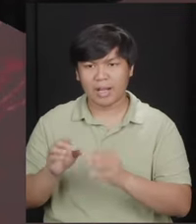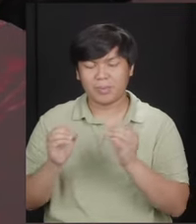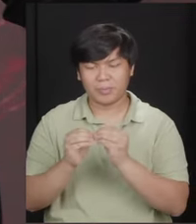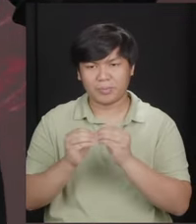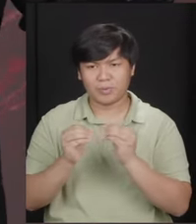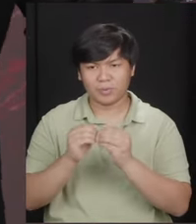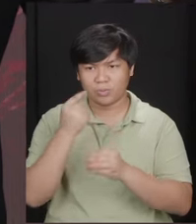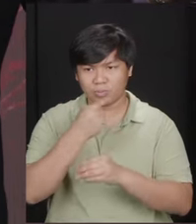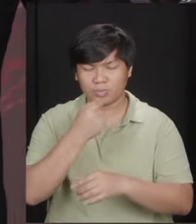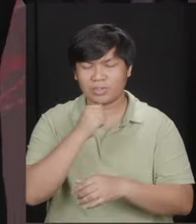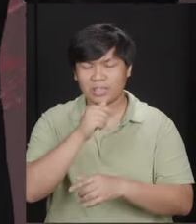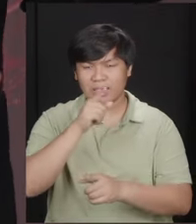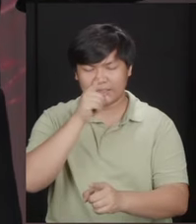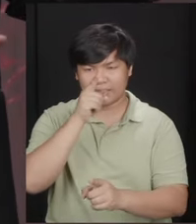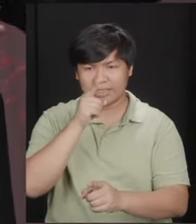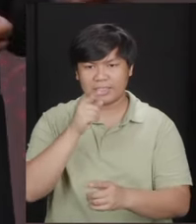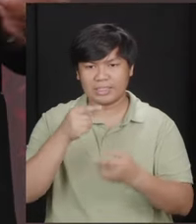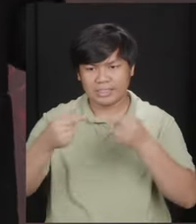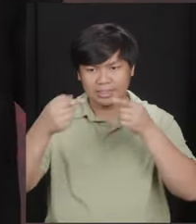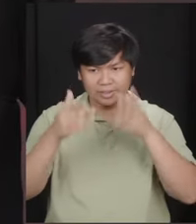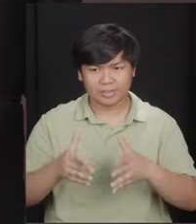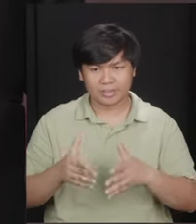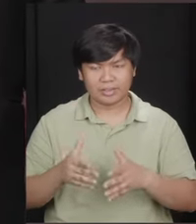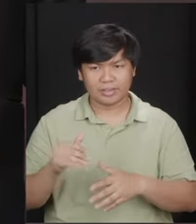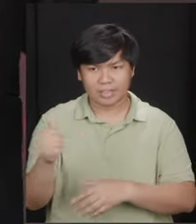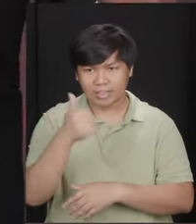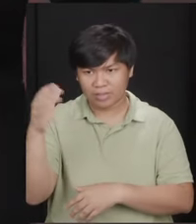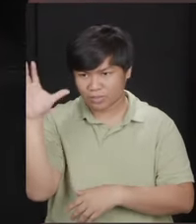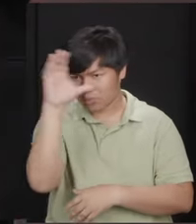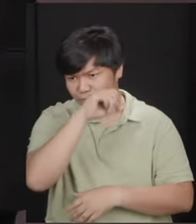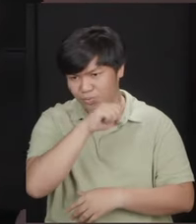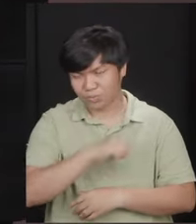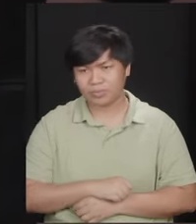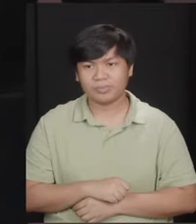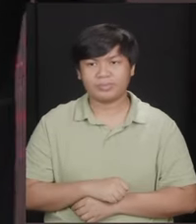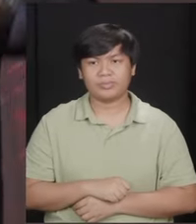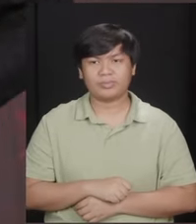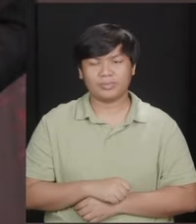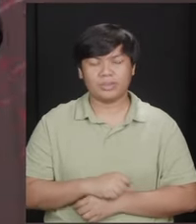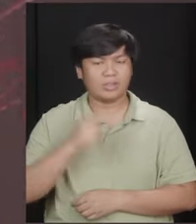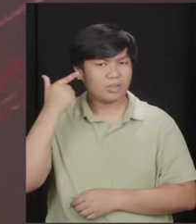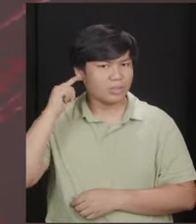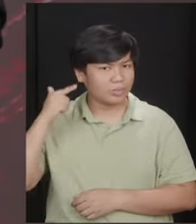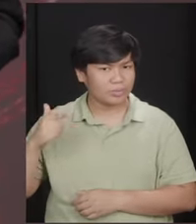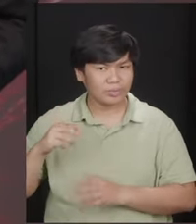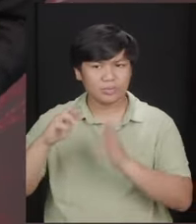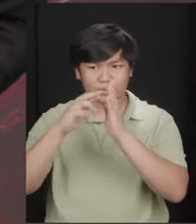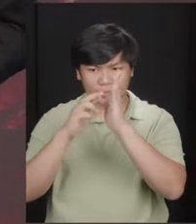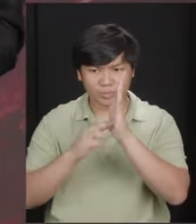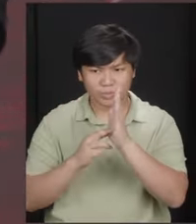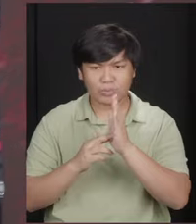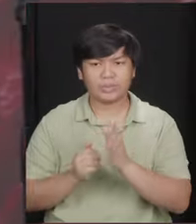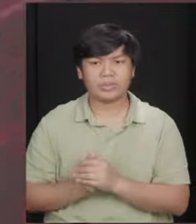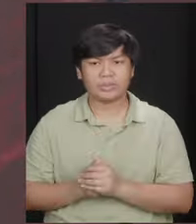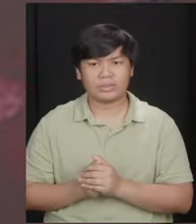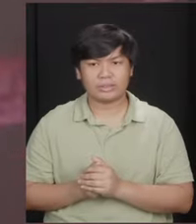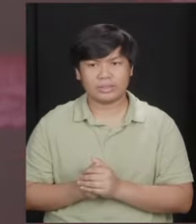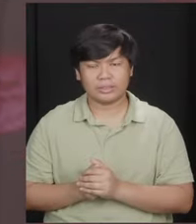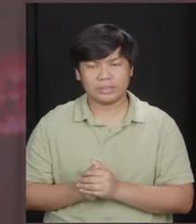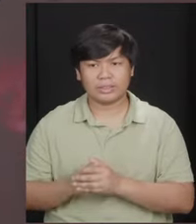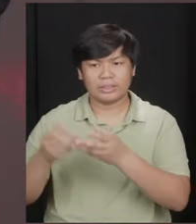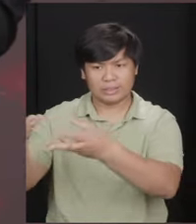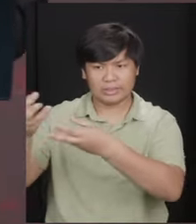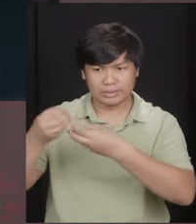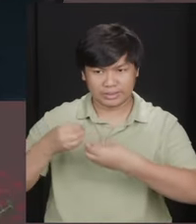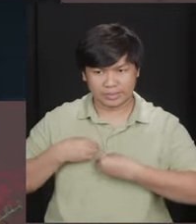those who are not your enemies? How much more total strangers? So the golden rule really means whether they will return it